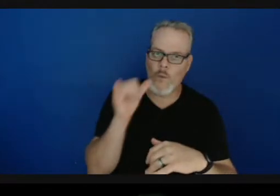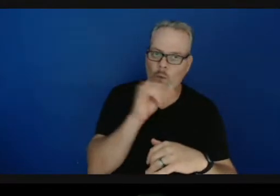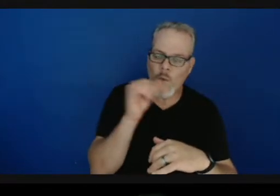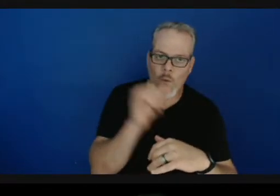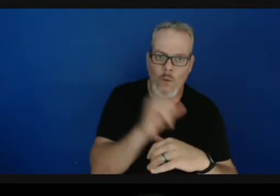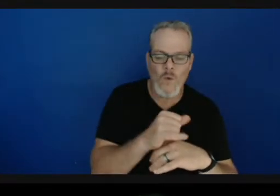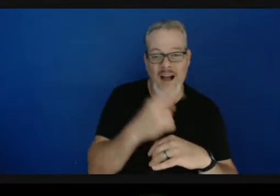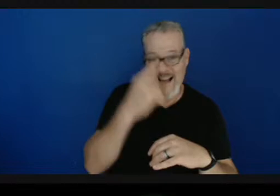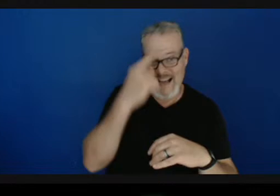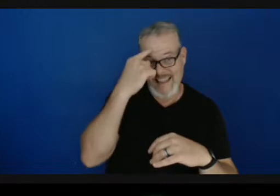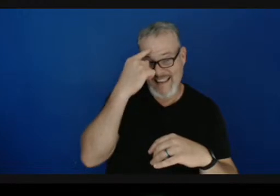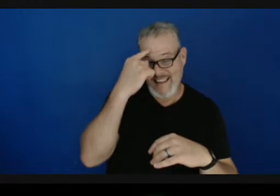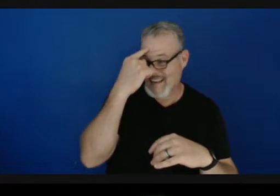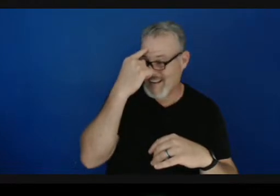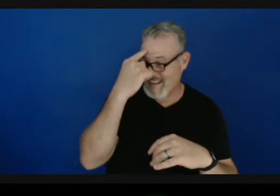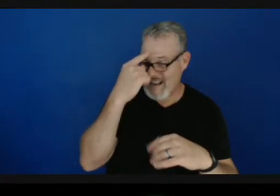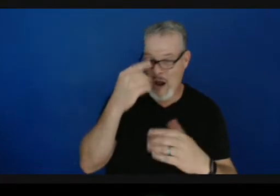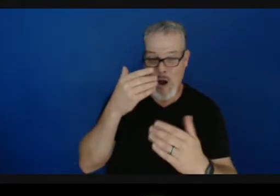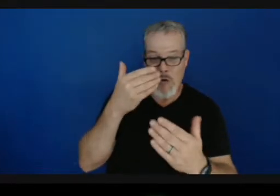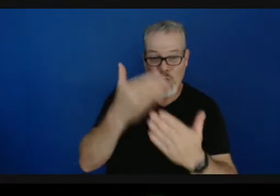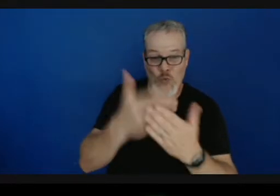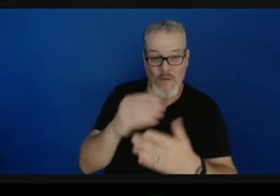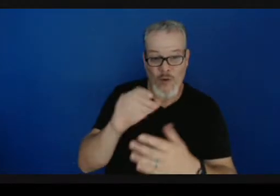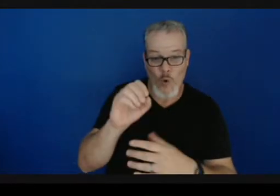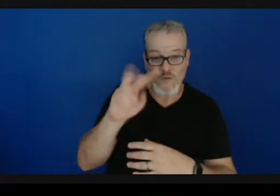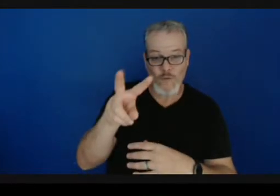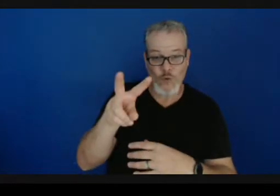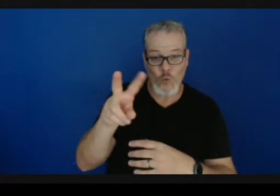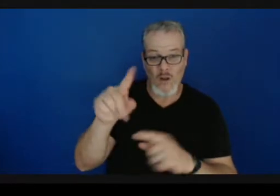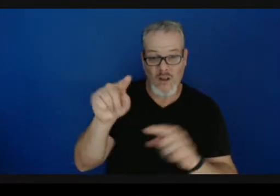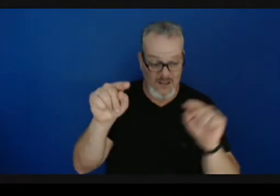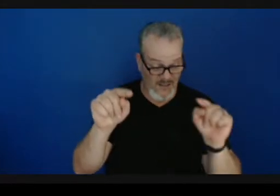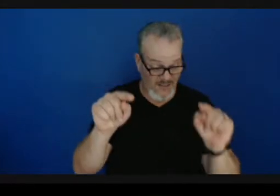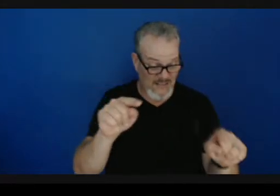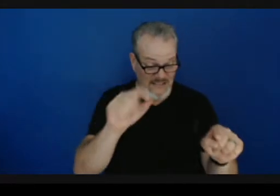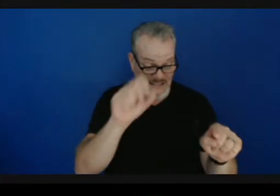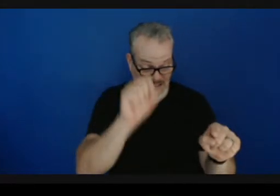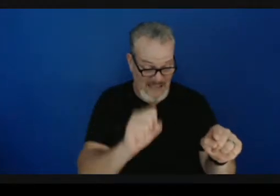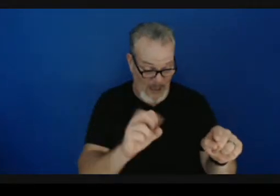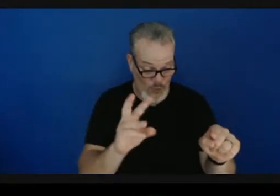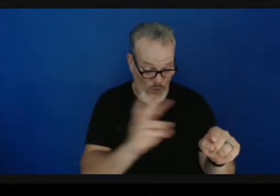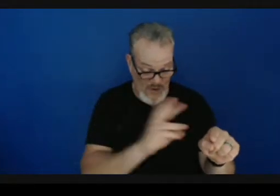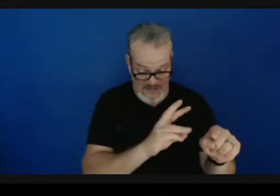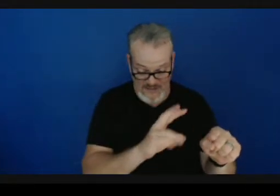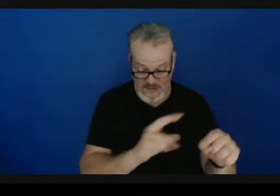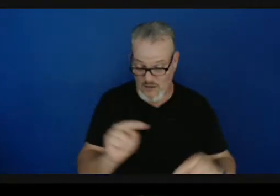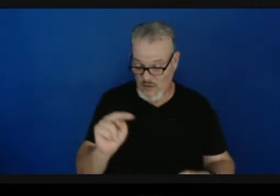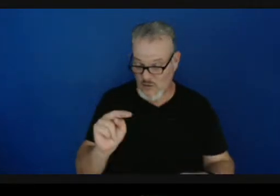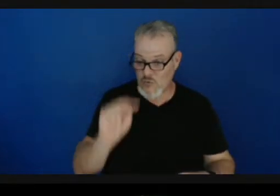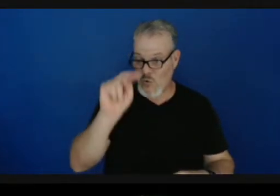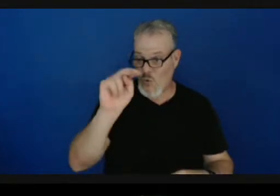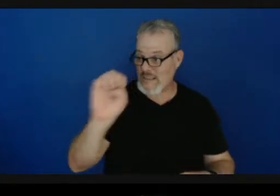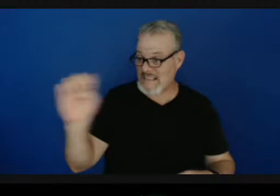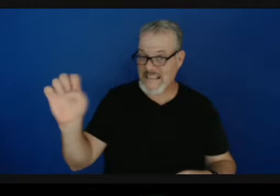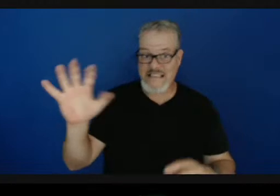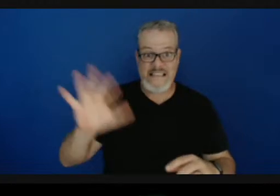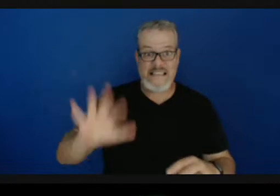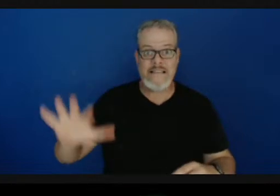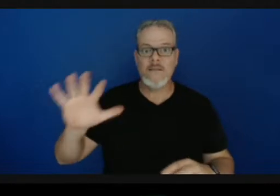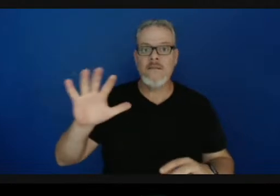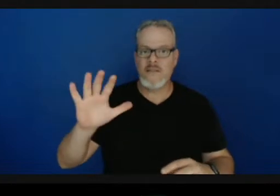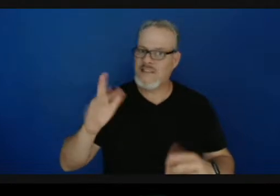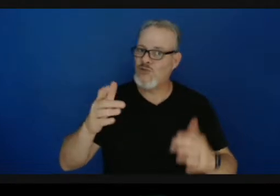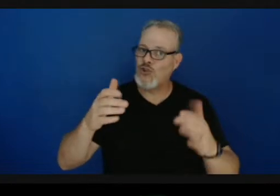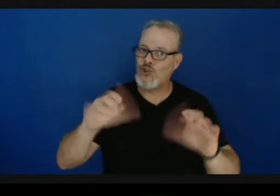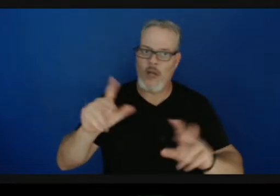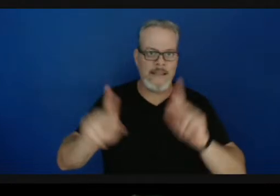out had the eruption moved to the southwest rift instead of the northeast rift. I think there was a very real chance people would have died. We would have had